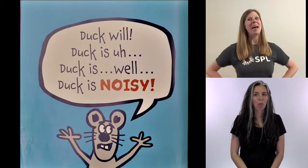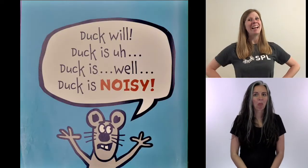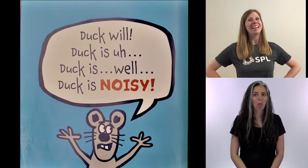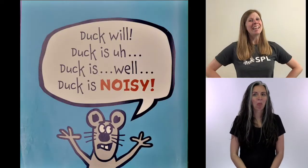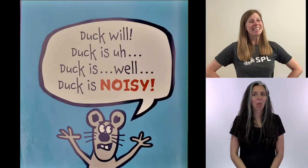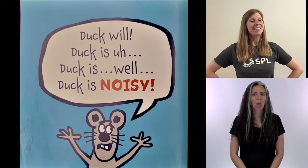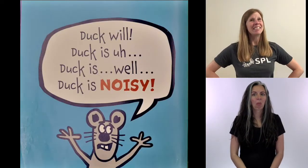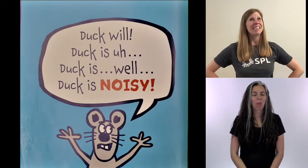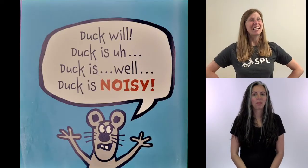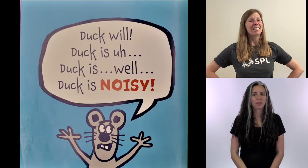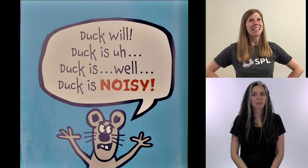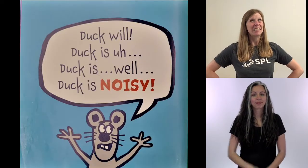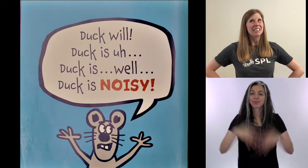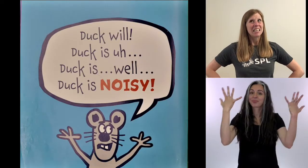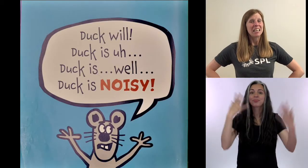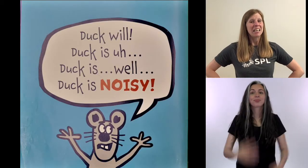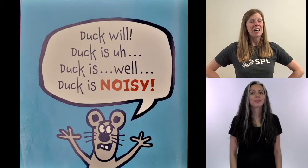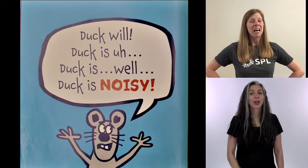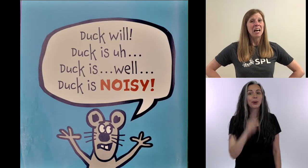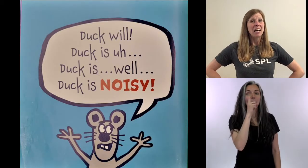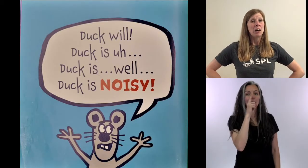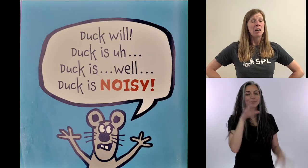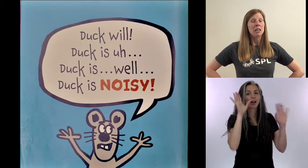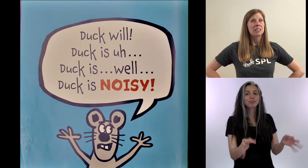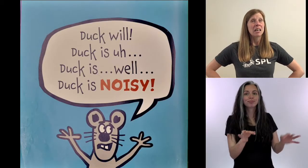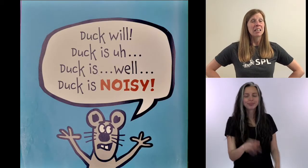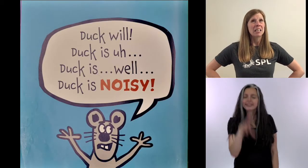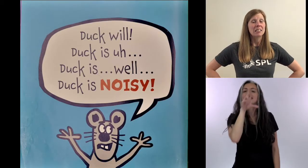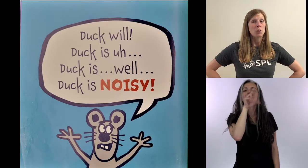Duck will. Duck is